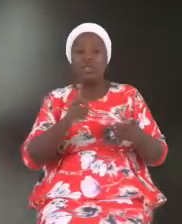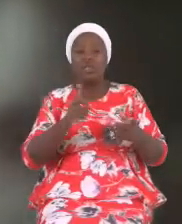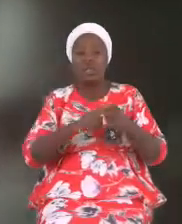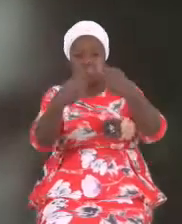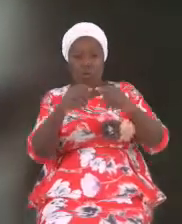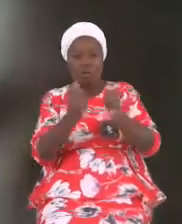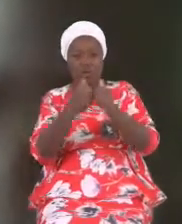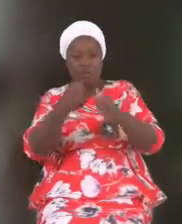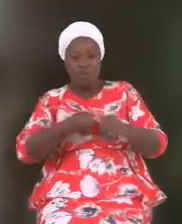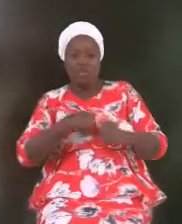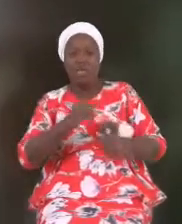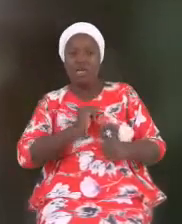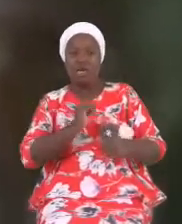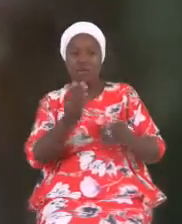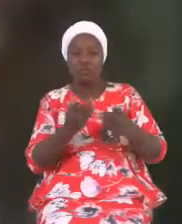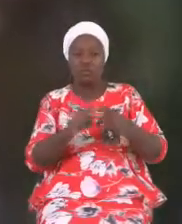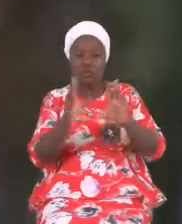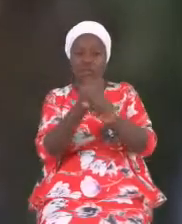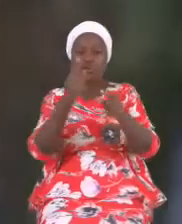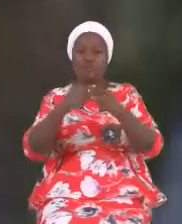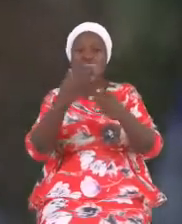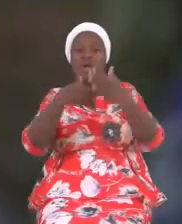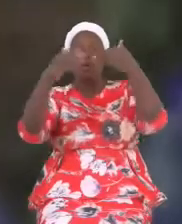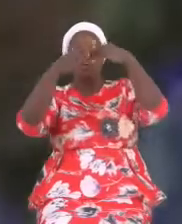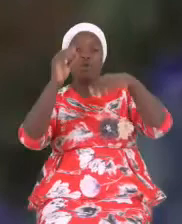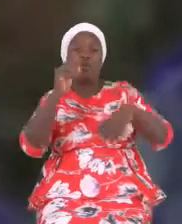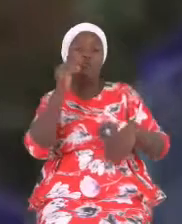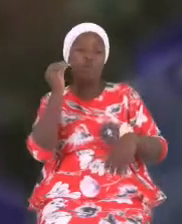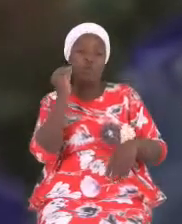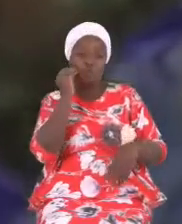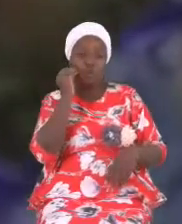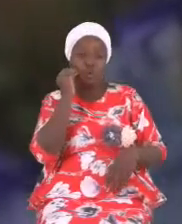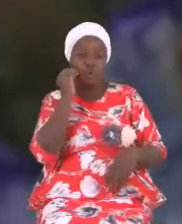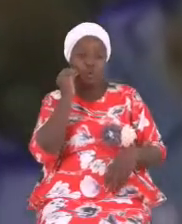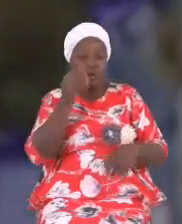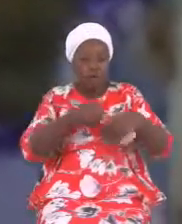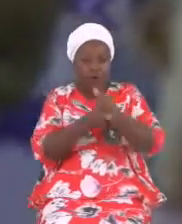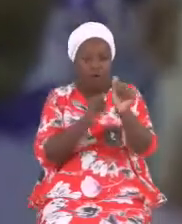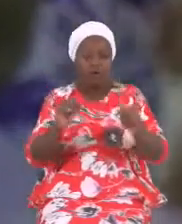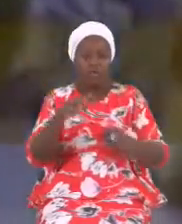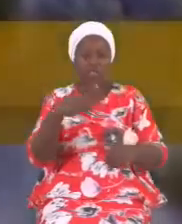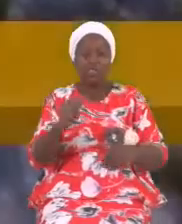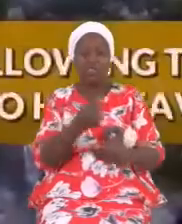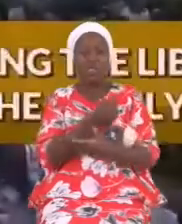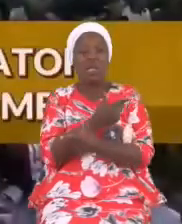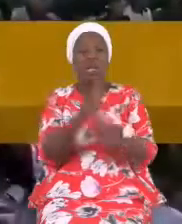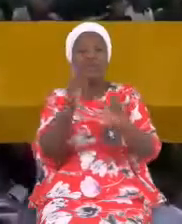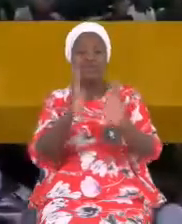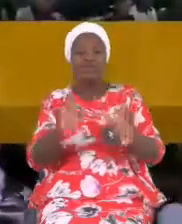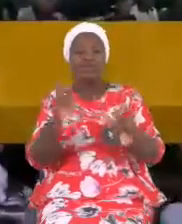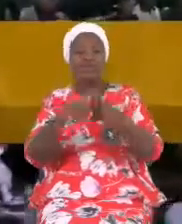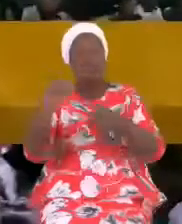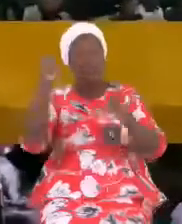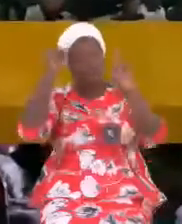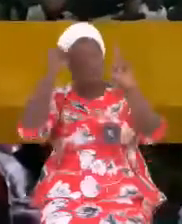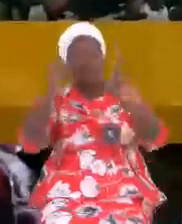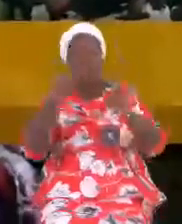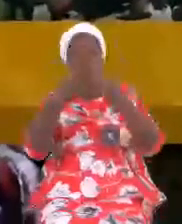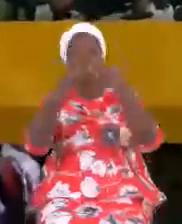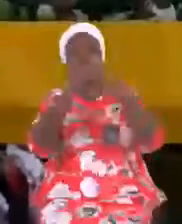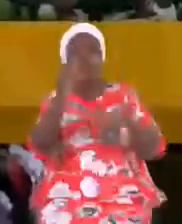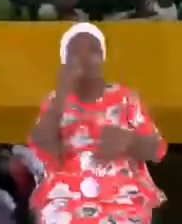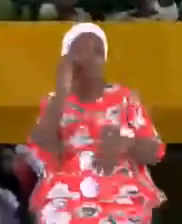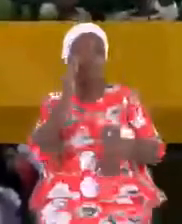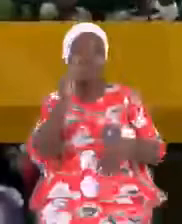take you to the heavenly home. Following the Liberator to his heavenly home, I pray you'll